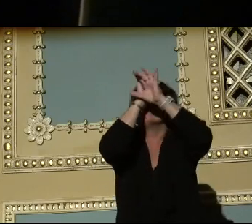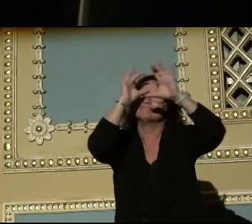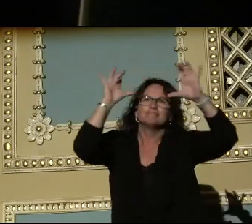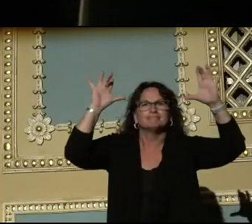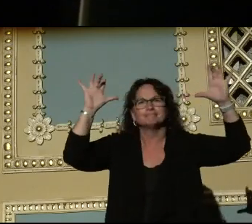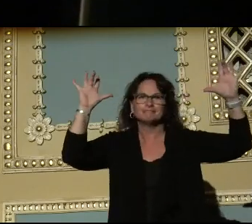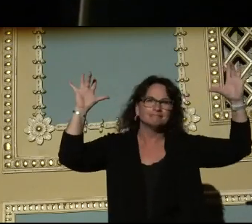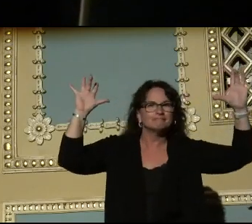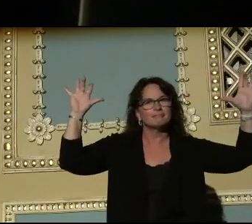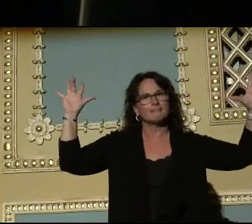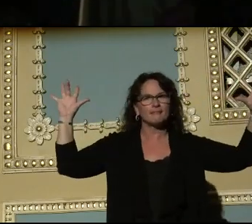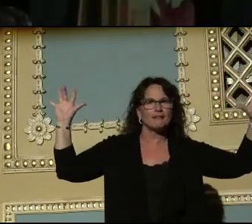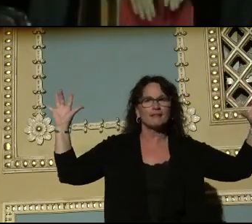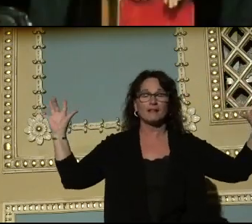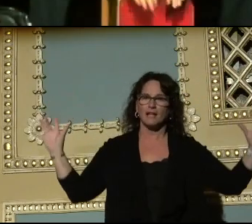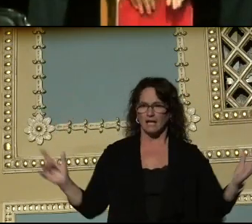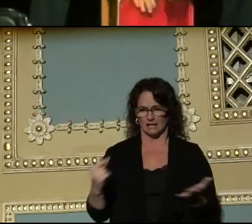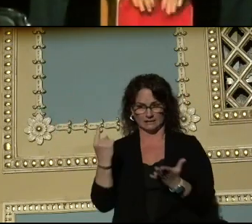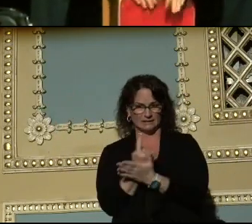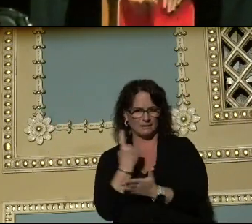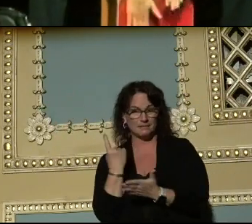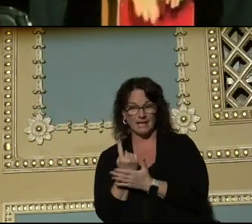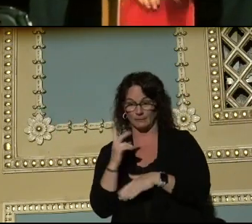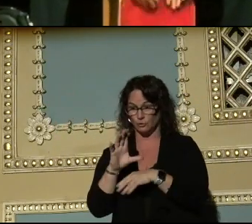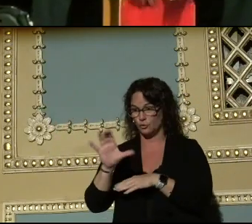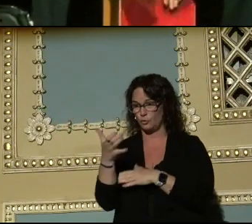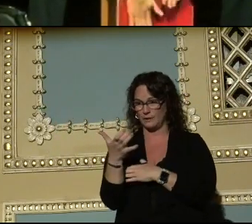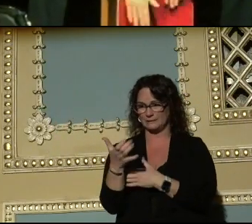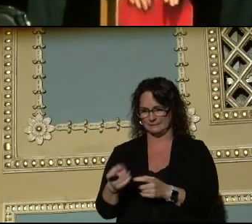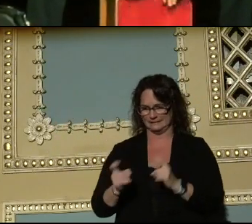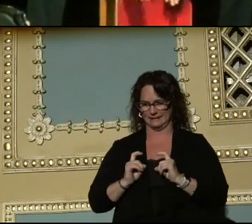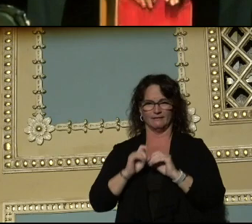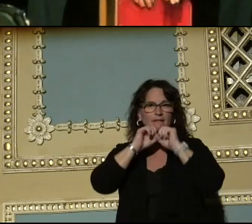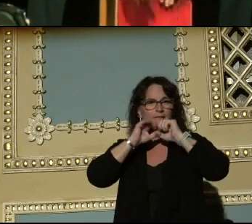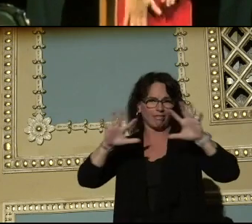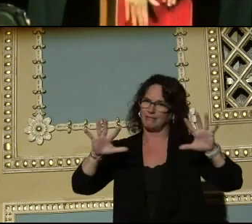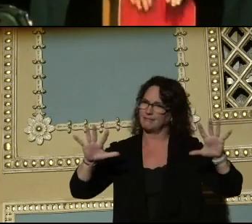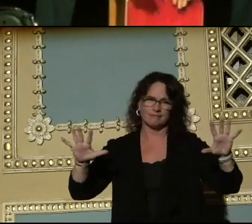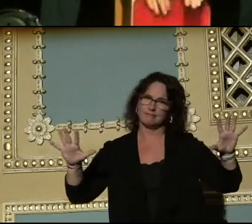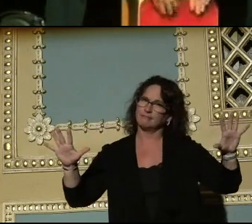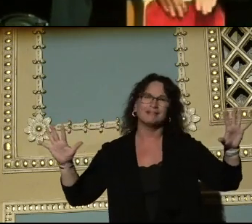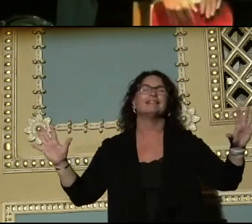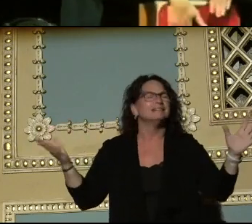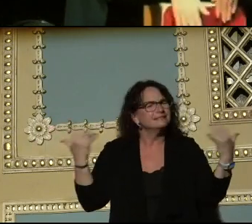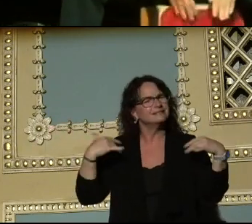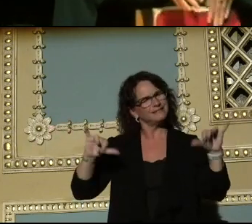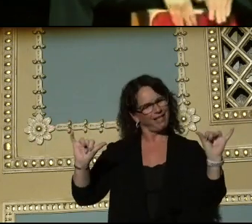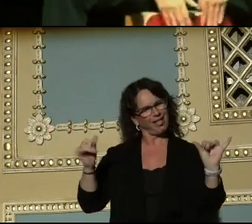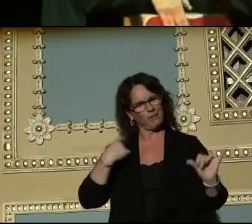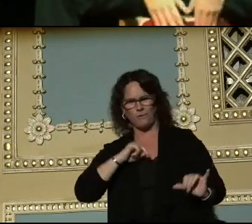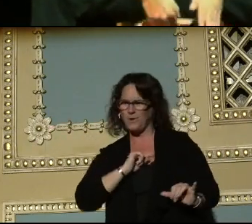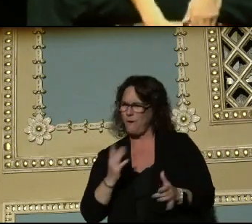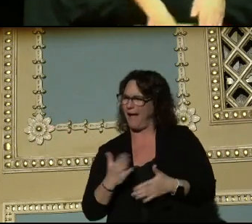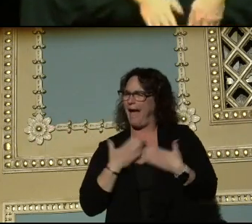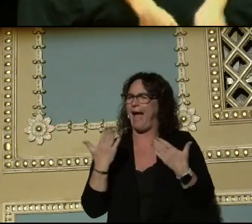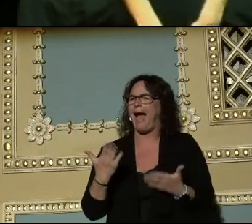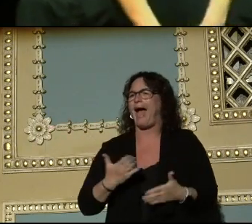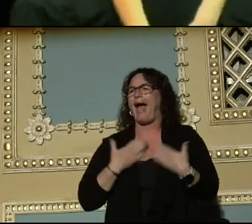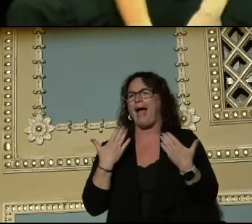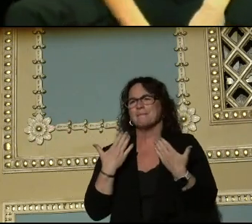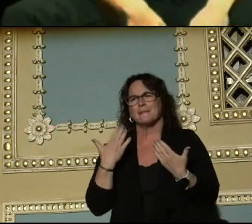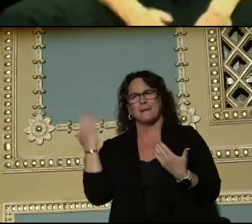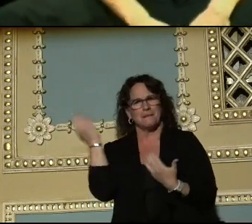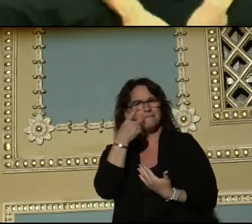Even though we sometimes would not get a thing, we were happy with the joy the day would